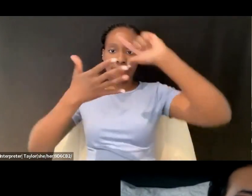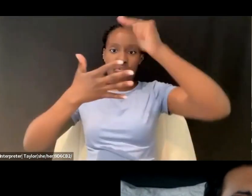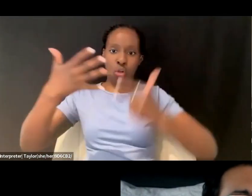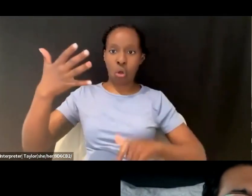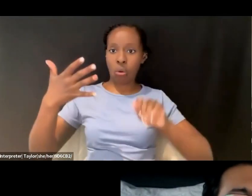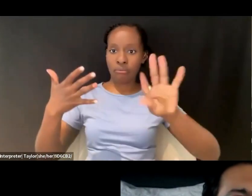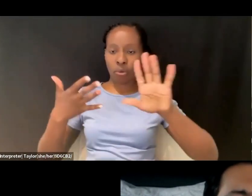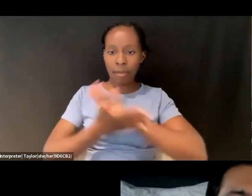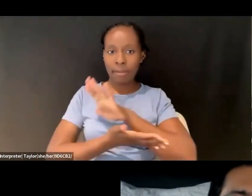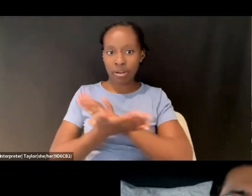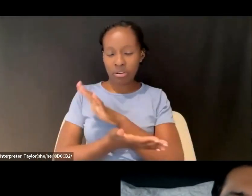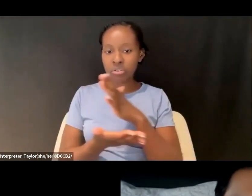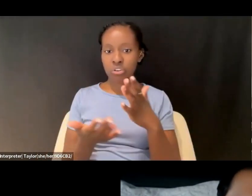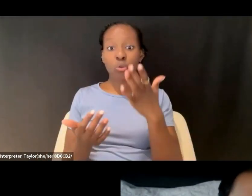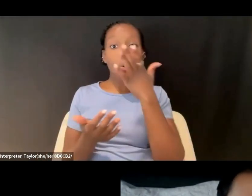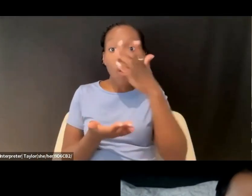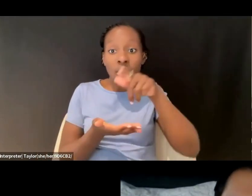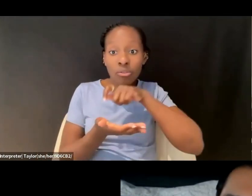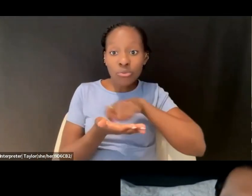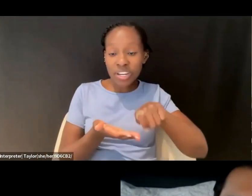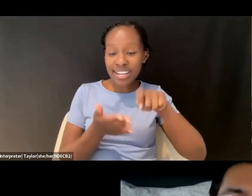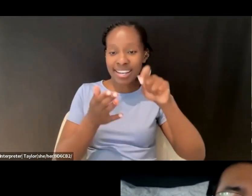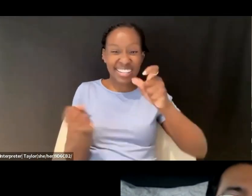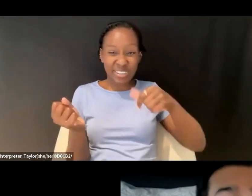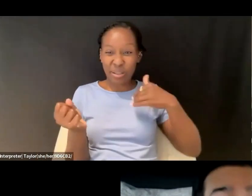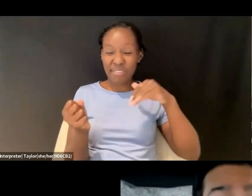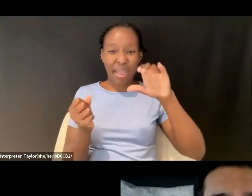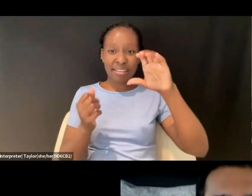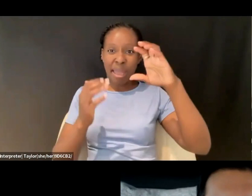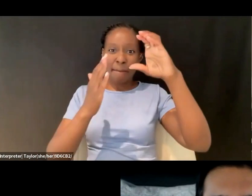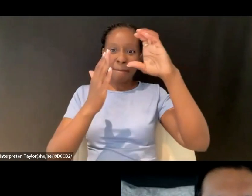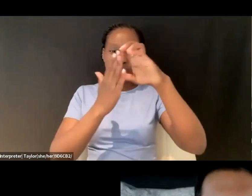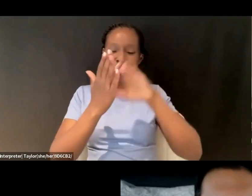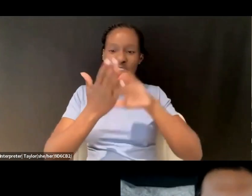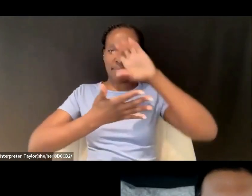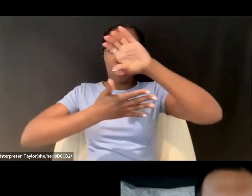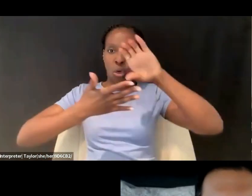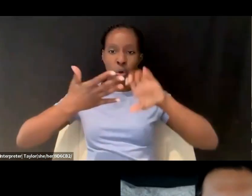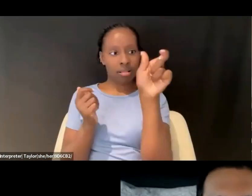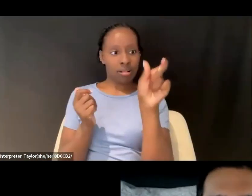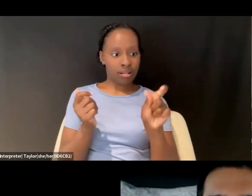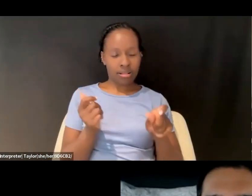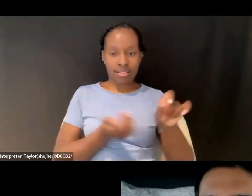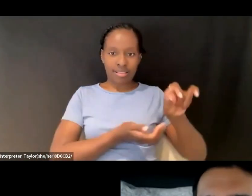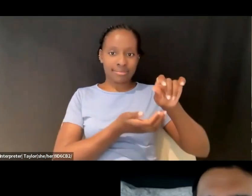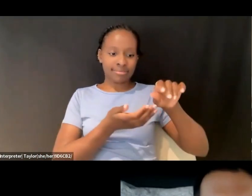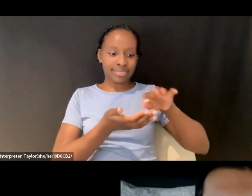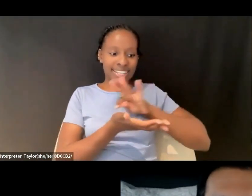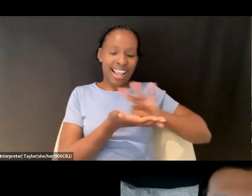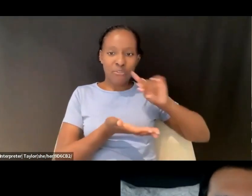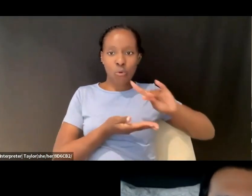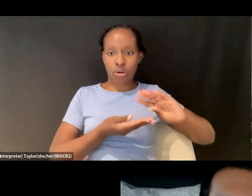well-written abstract doesn't need to have those individual paragraph titles, but it does count towards the word count. Right. And so let's Uh, see, we've